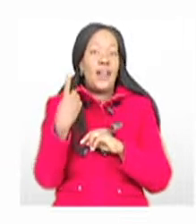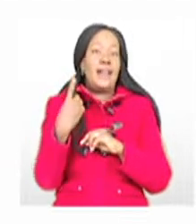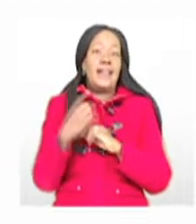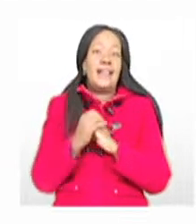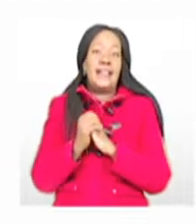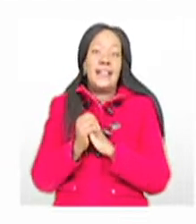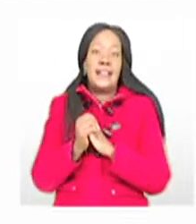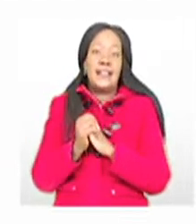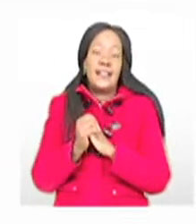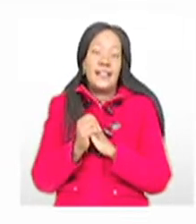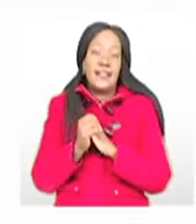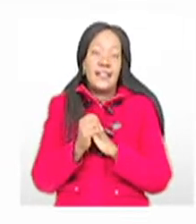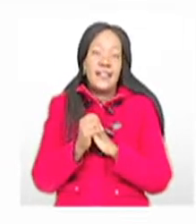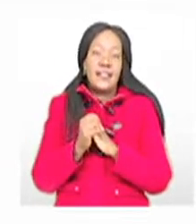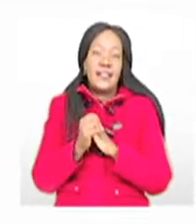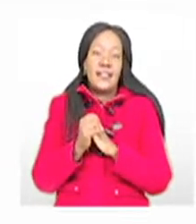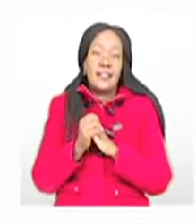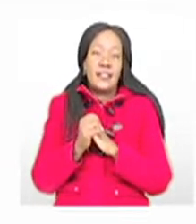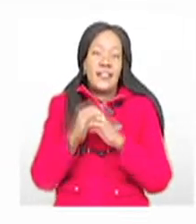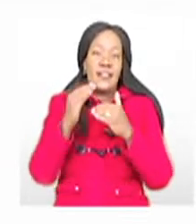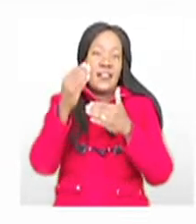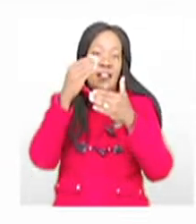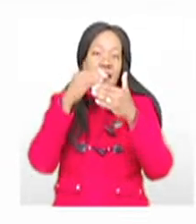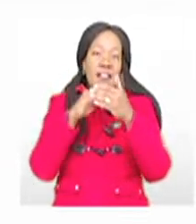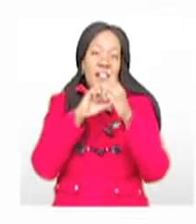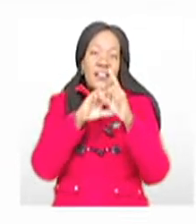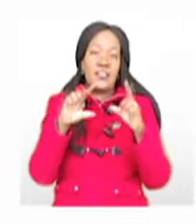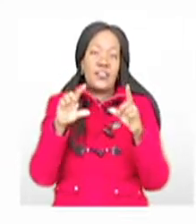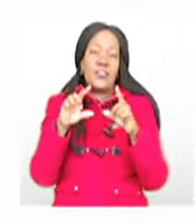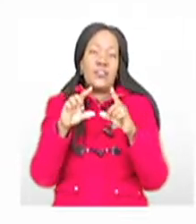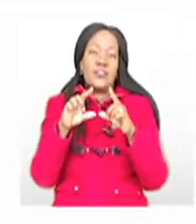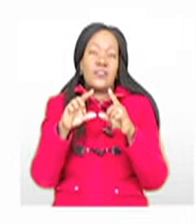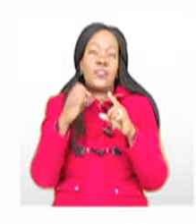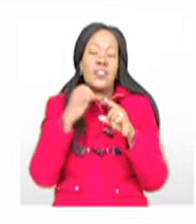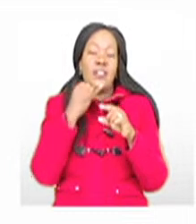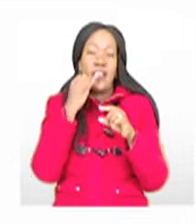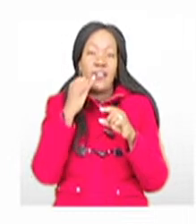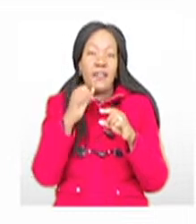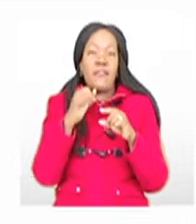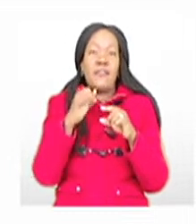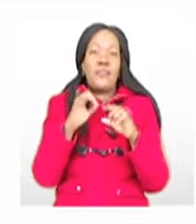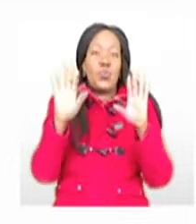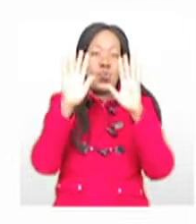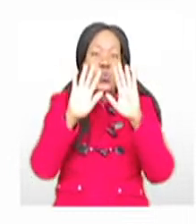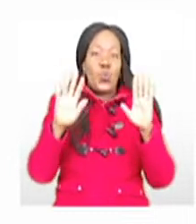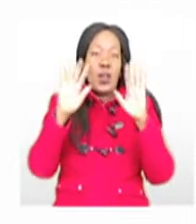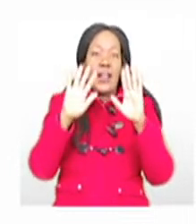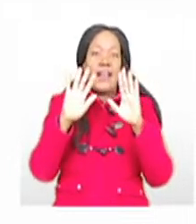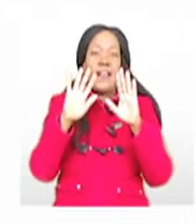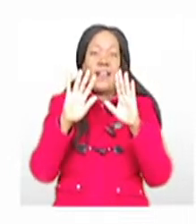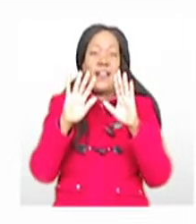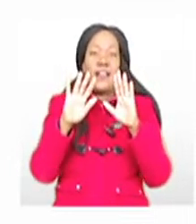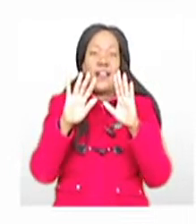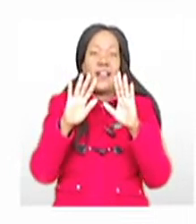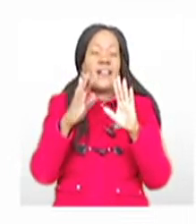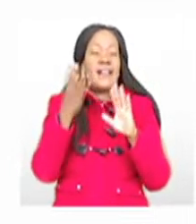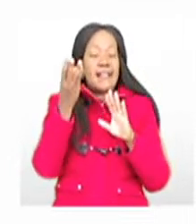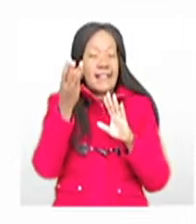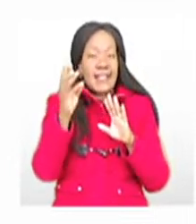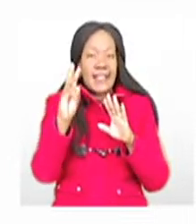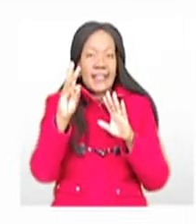birds. In the next row, we are instructed to color 6